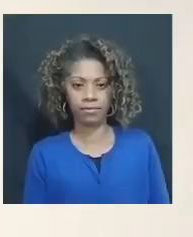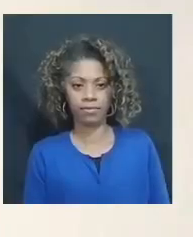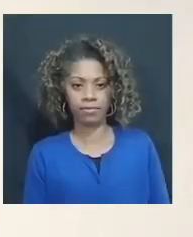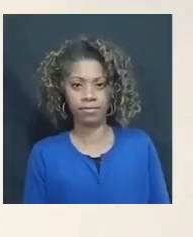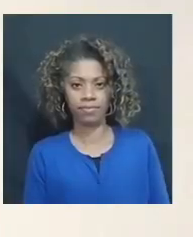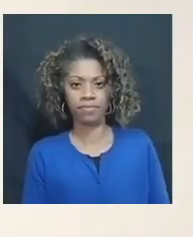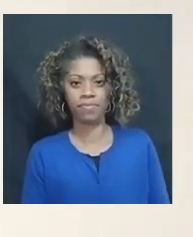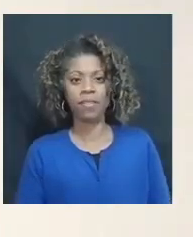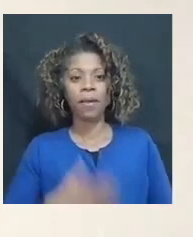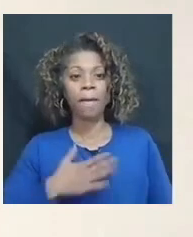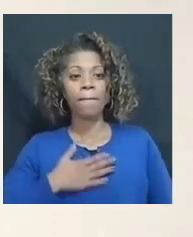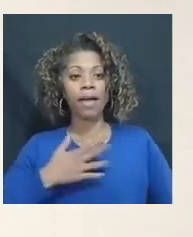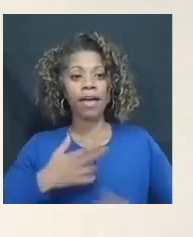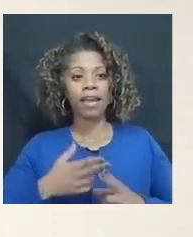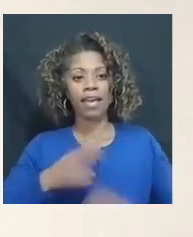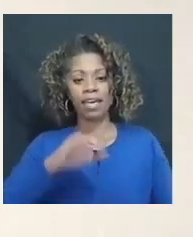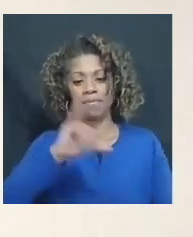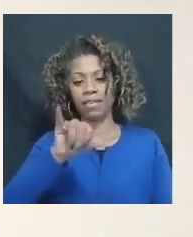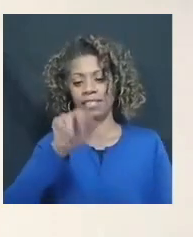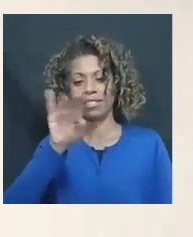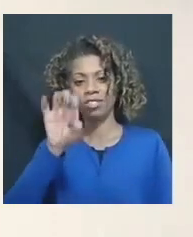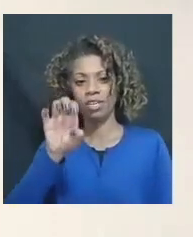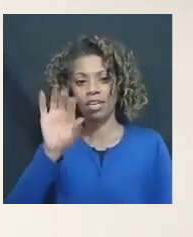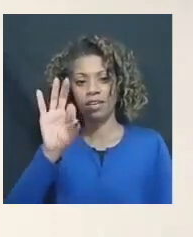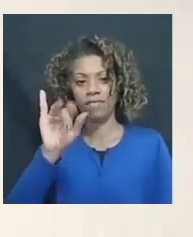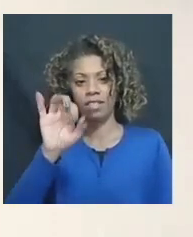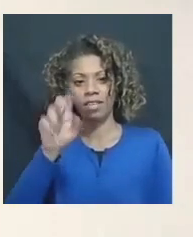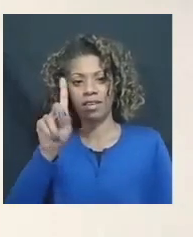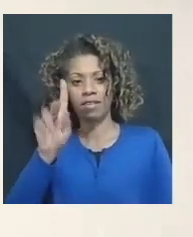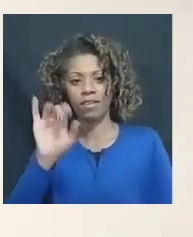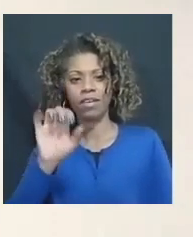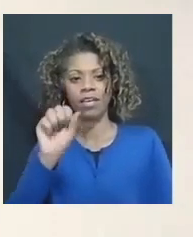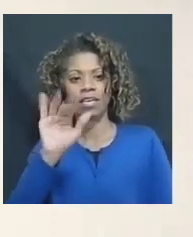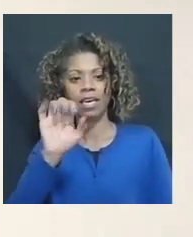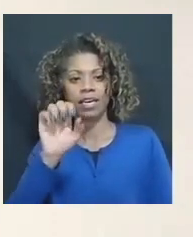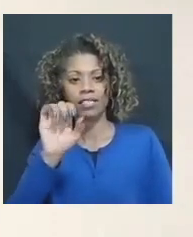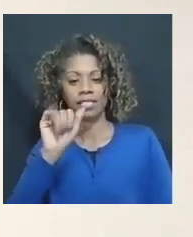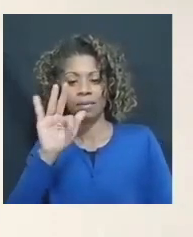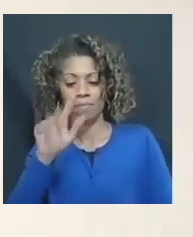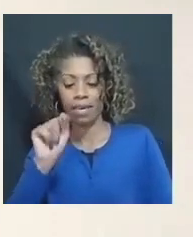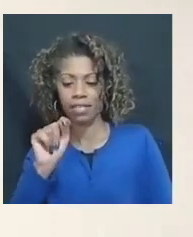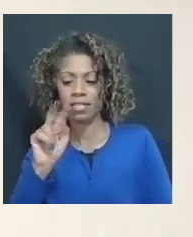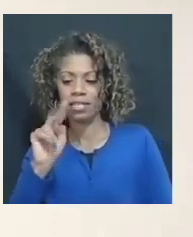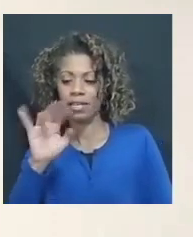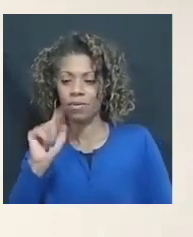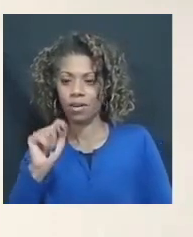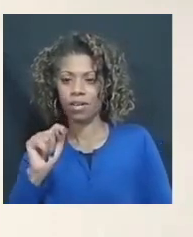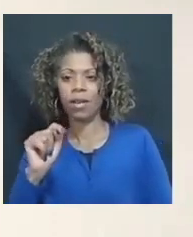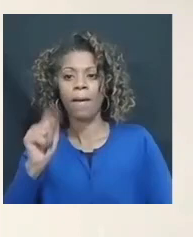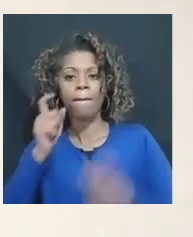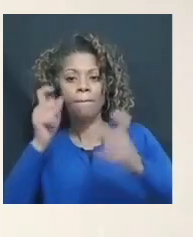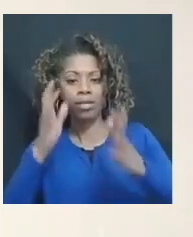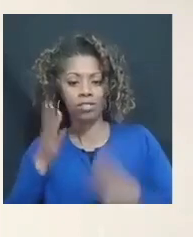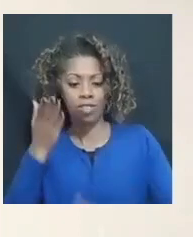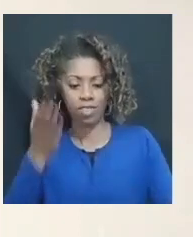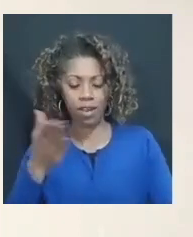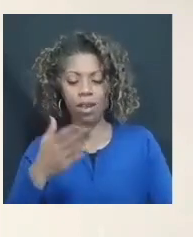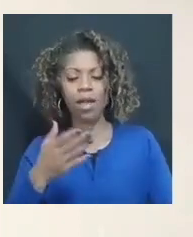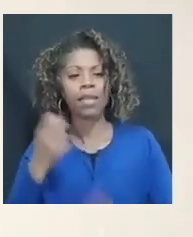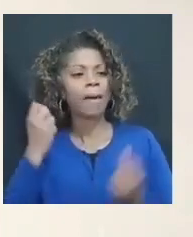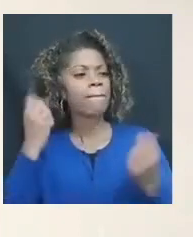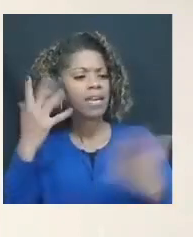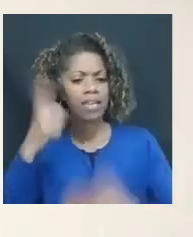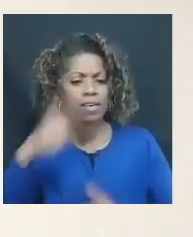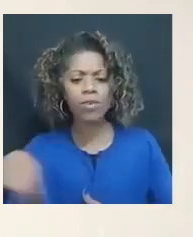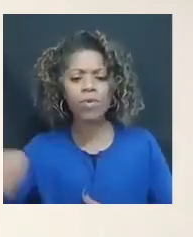My name is Jade Floyd, Vice President of Communications at the CASE Foundation and the CASE Impact Network. Like many of you, I've sat in